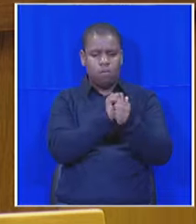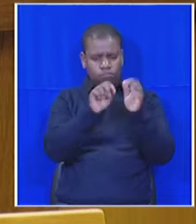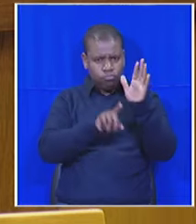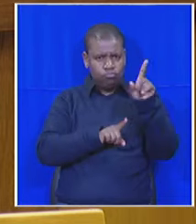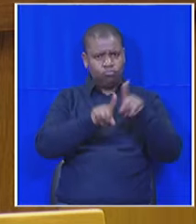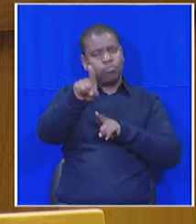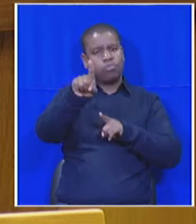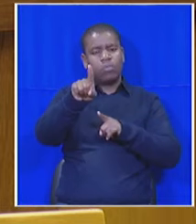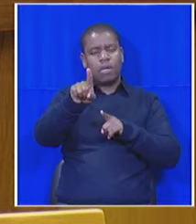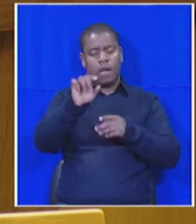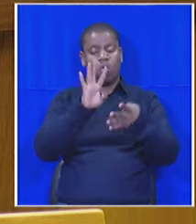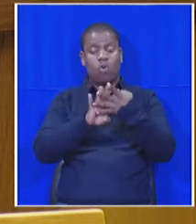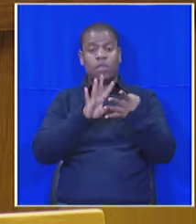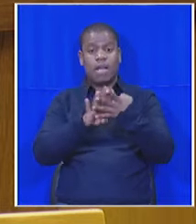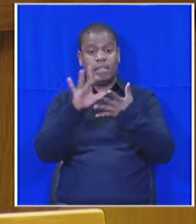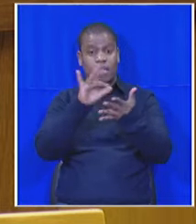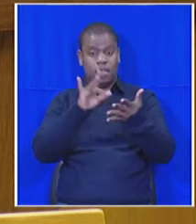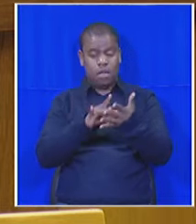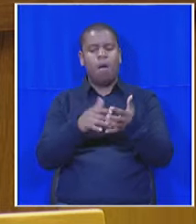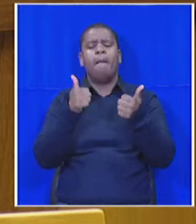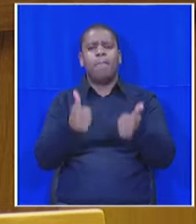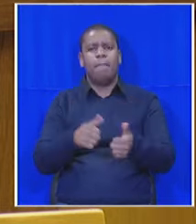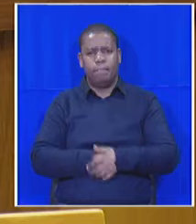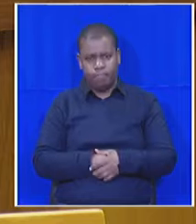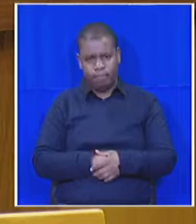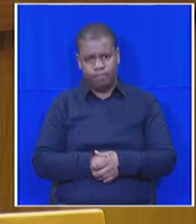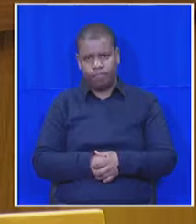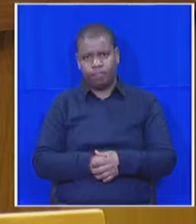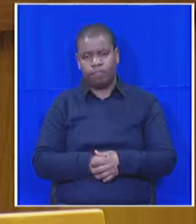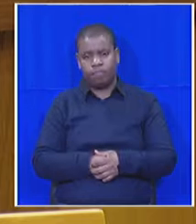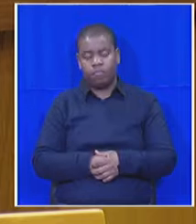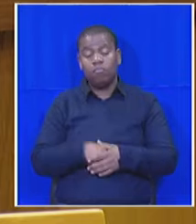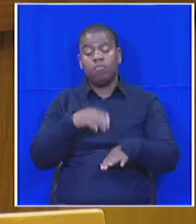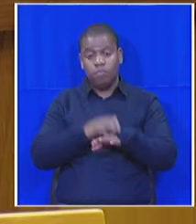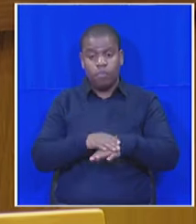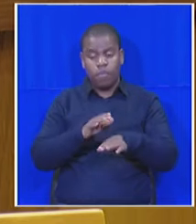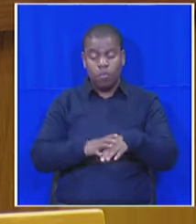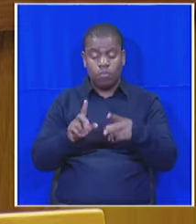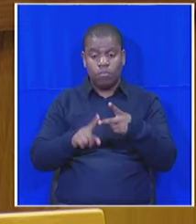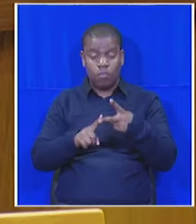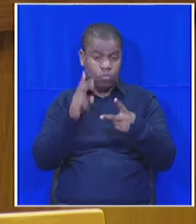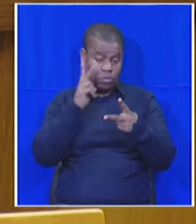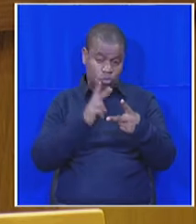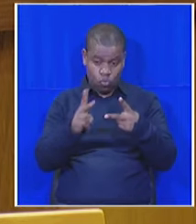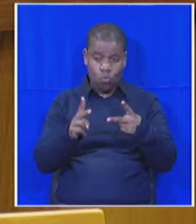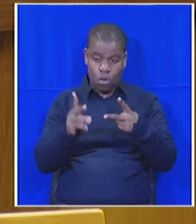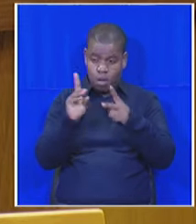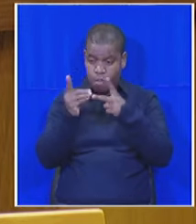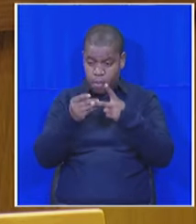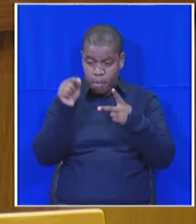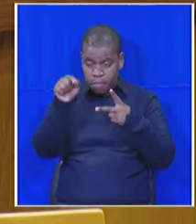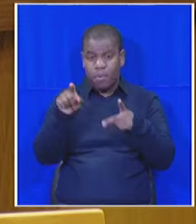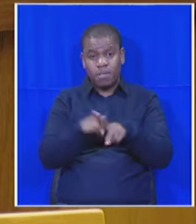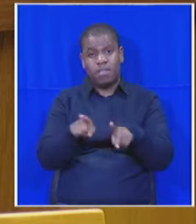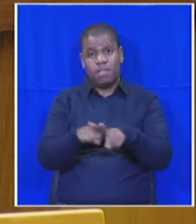correctional centers, properly so-called. We also find that the department